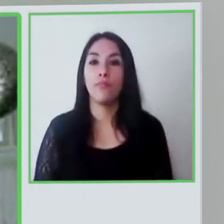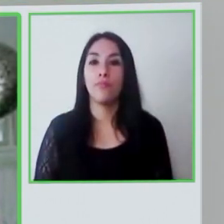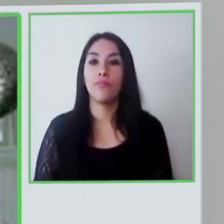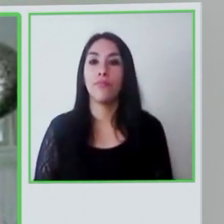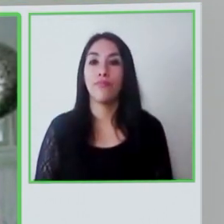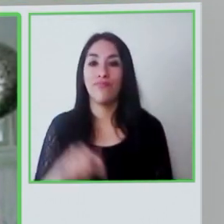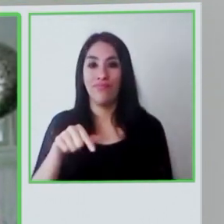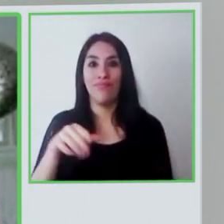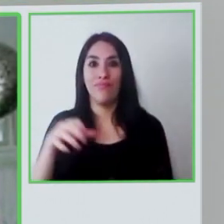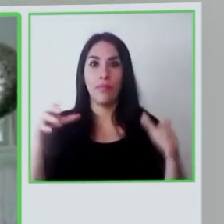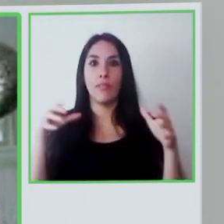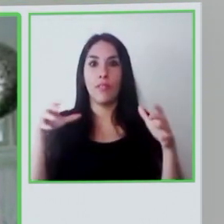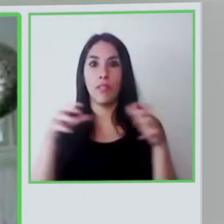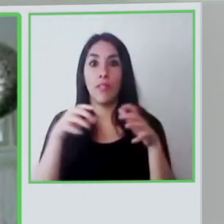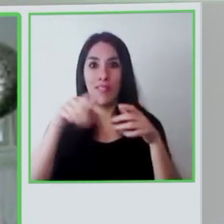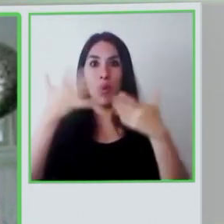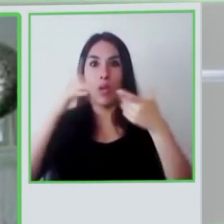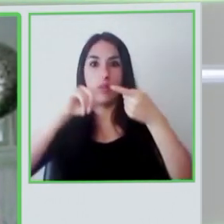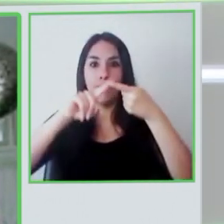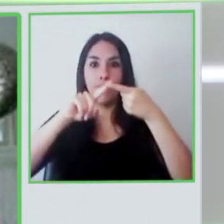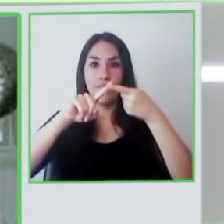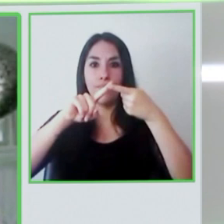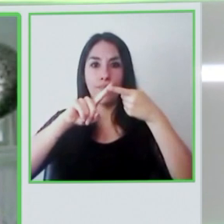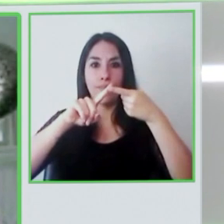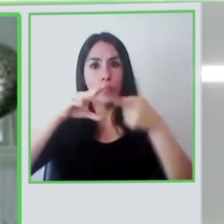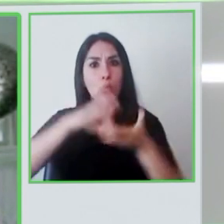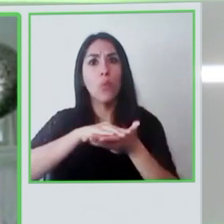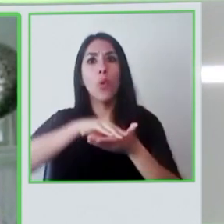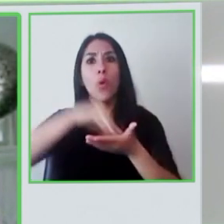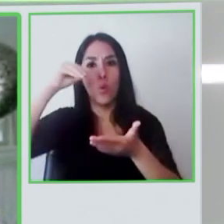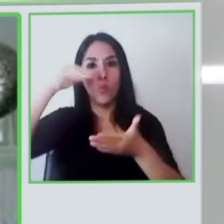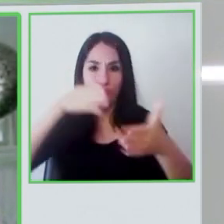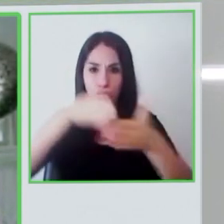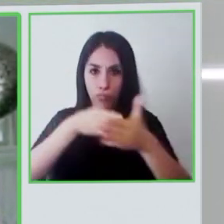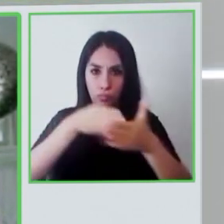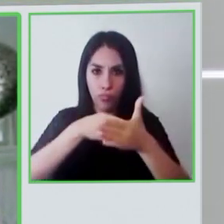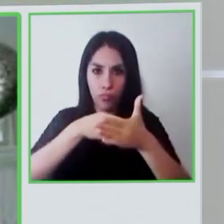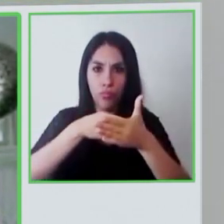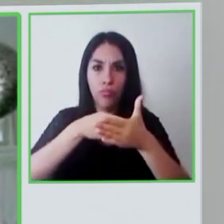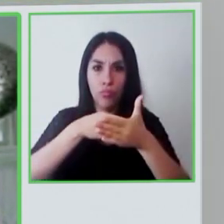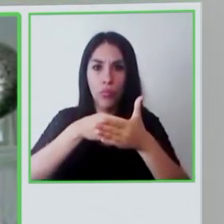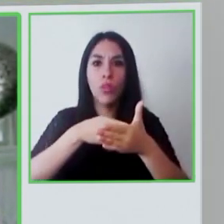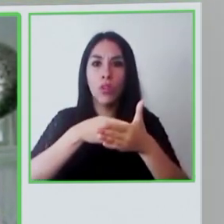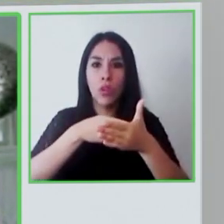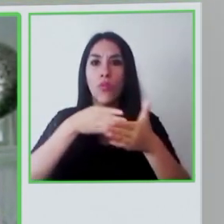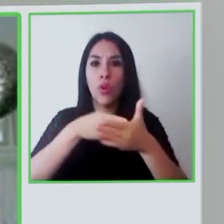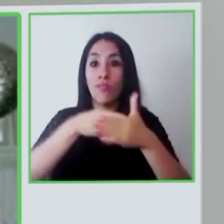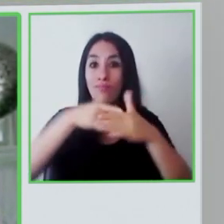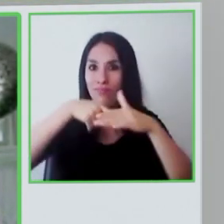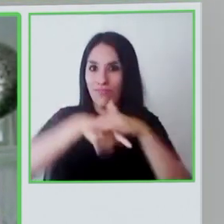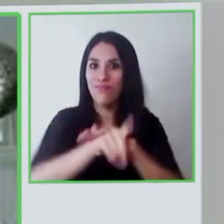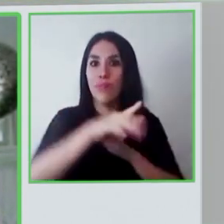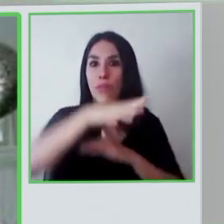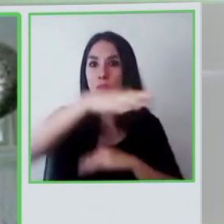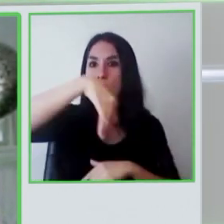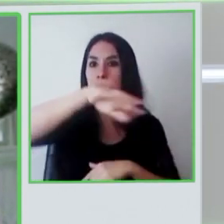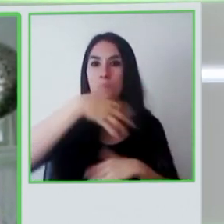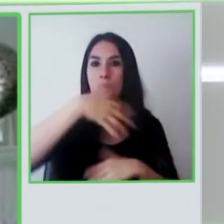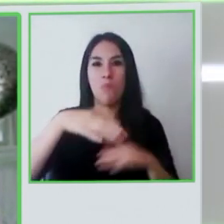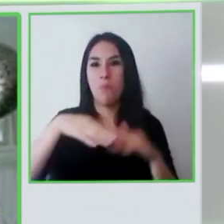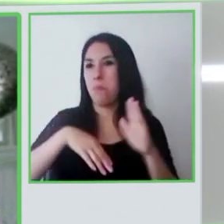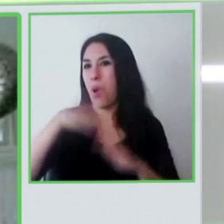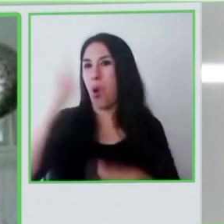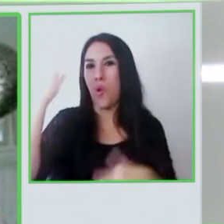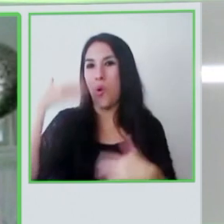networks. The first thing is to learn about the real barriers that includes external access, but also